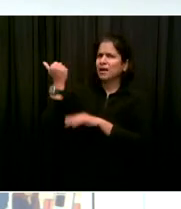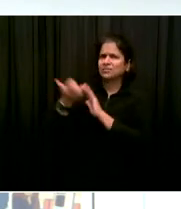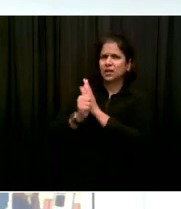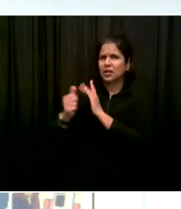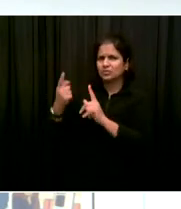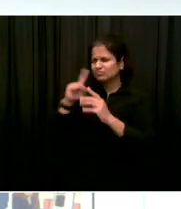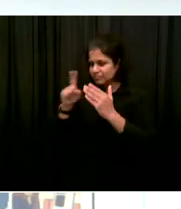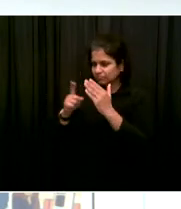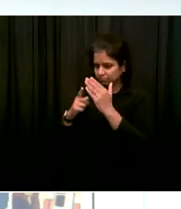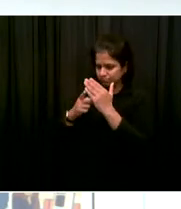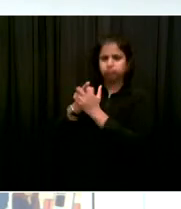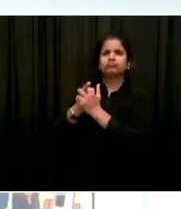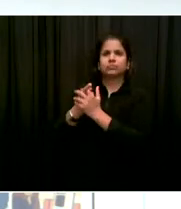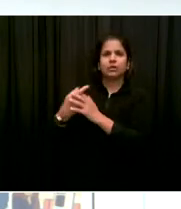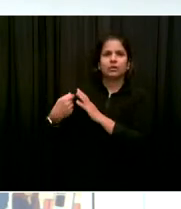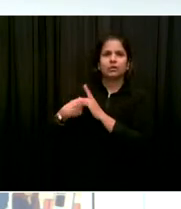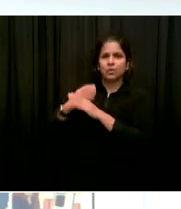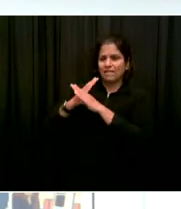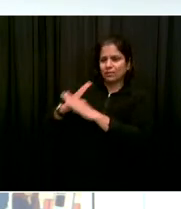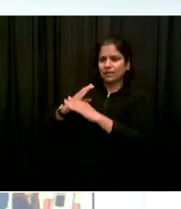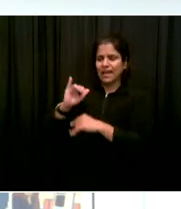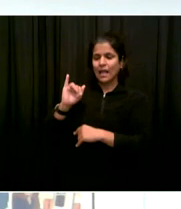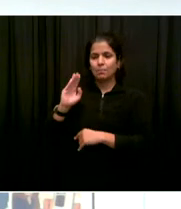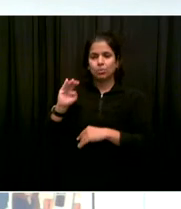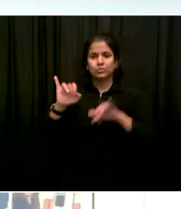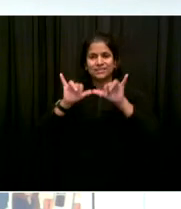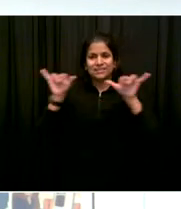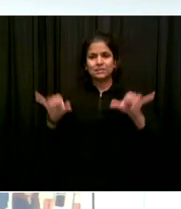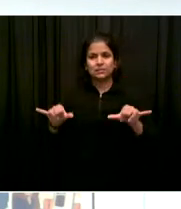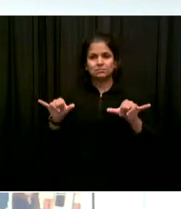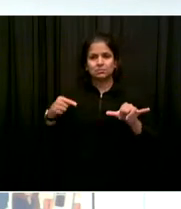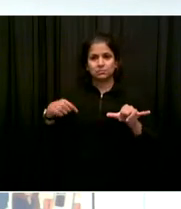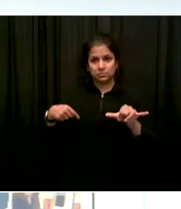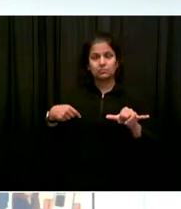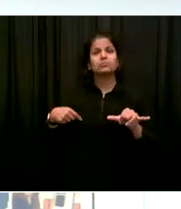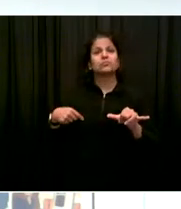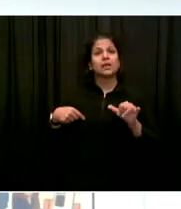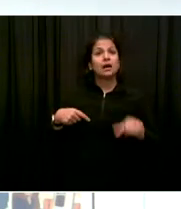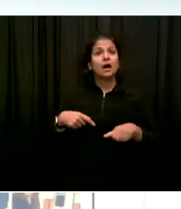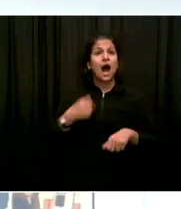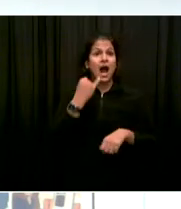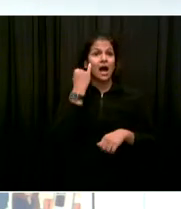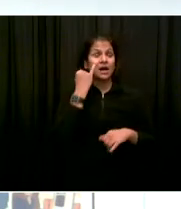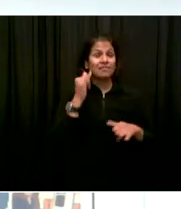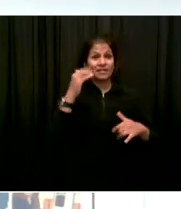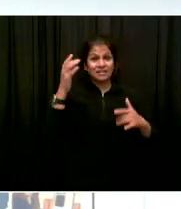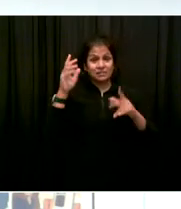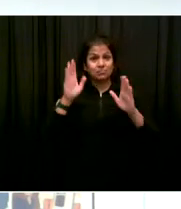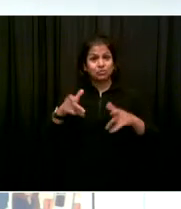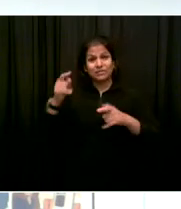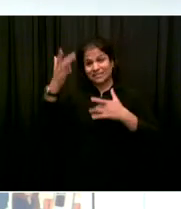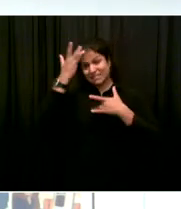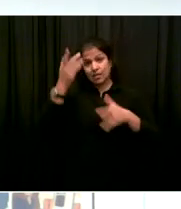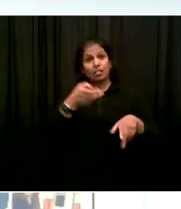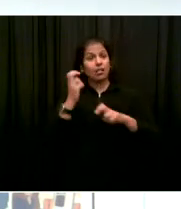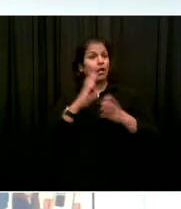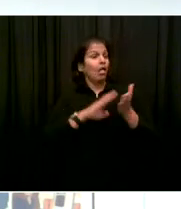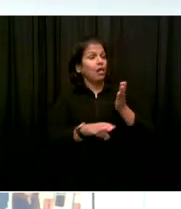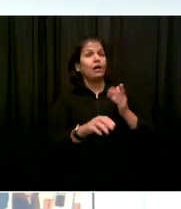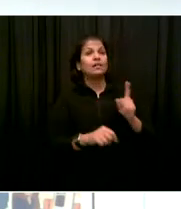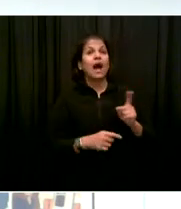not vaccinated is at much higher risk for a reinfection. And potentially a